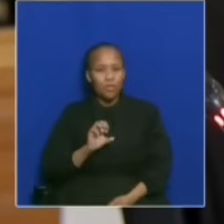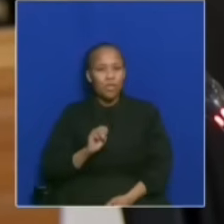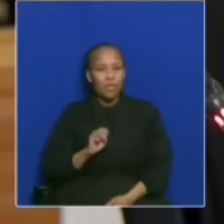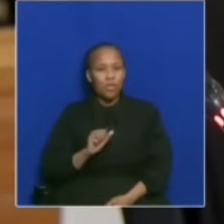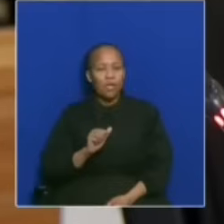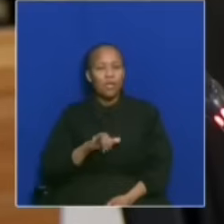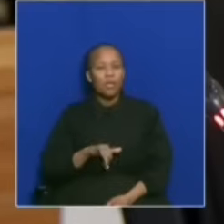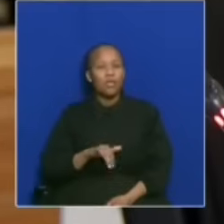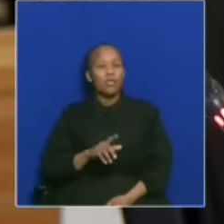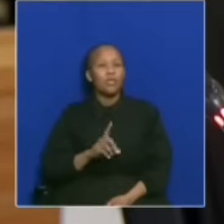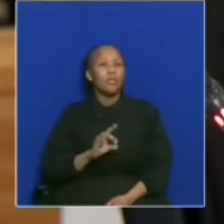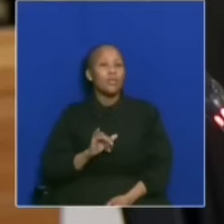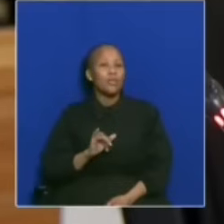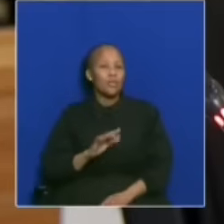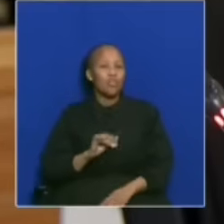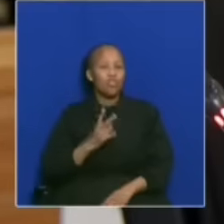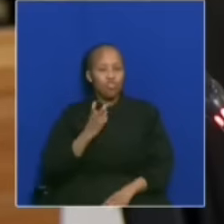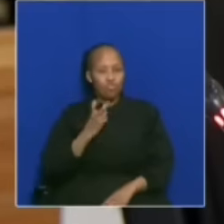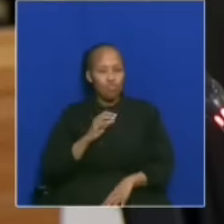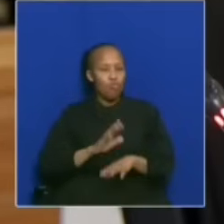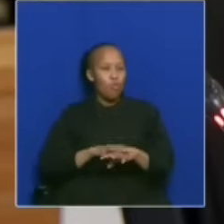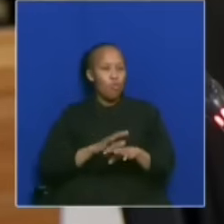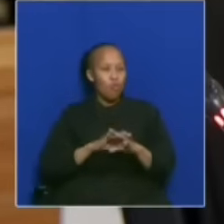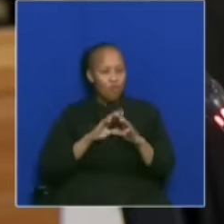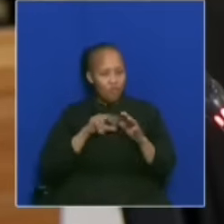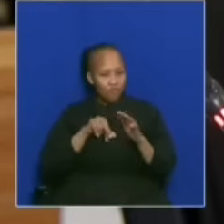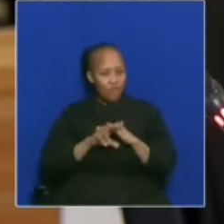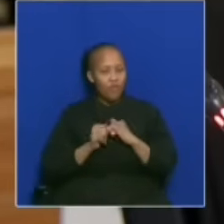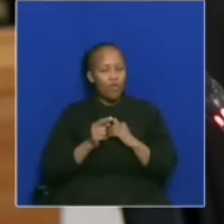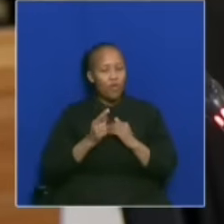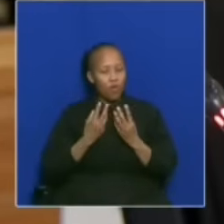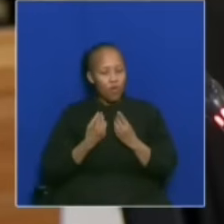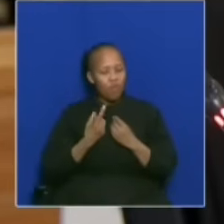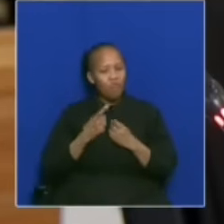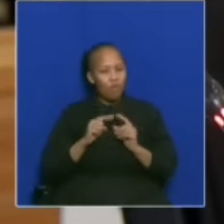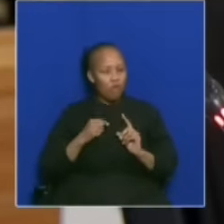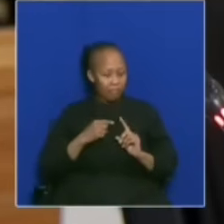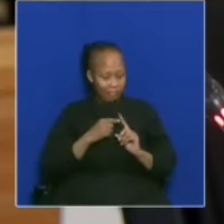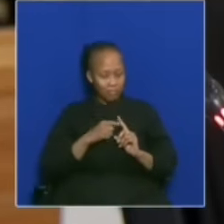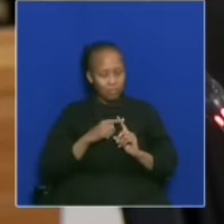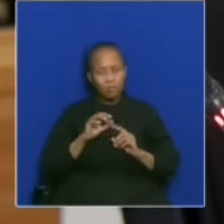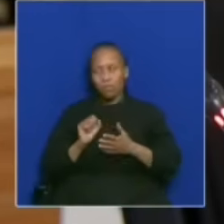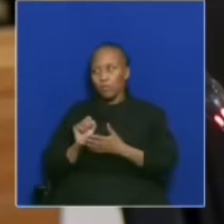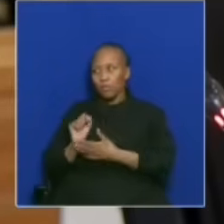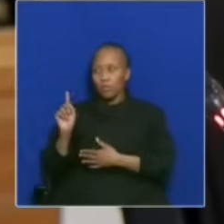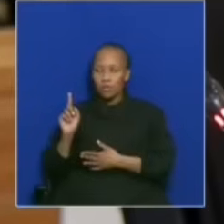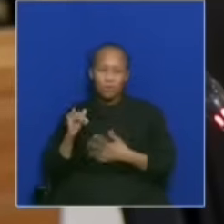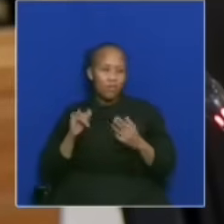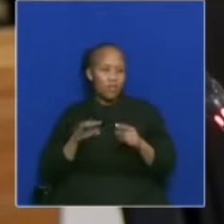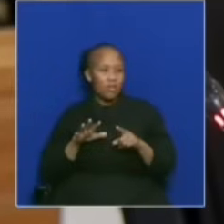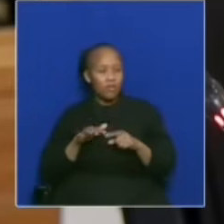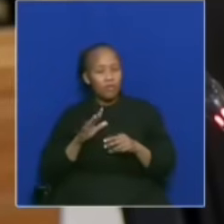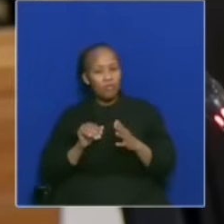Mr. Ptorius with blue lights. That's on the 15th of May at page 5873.